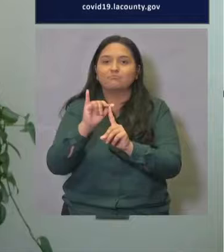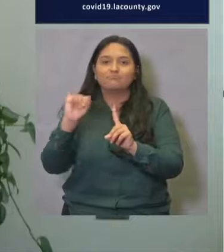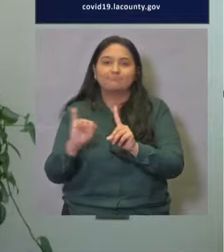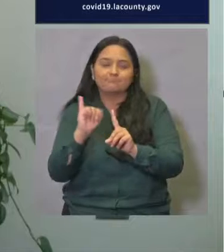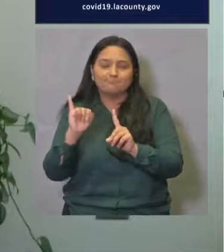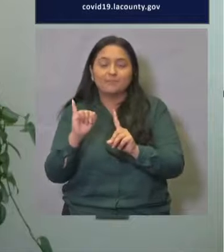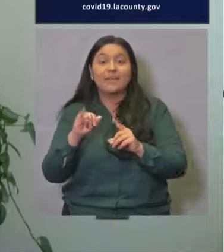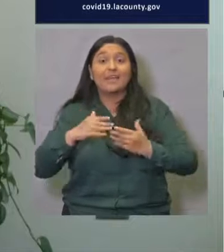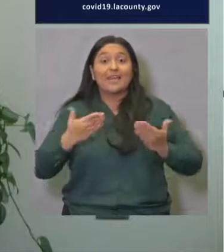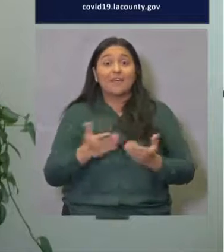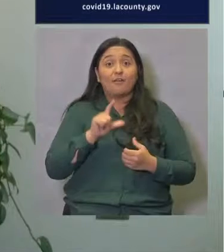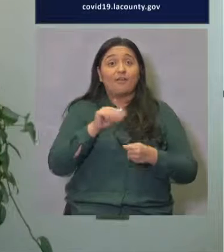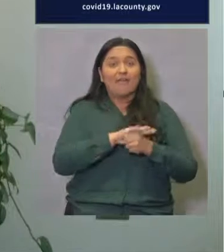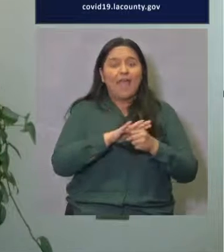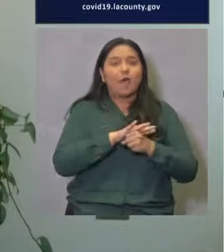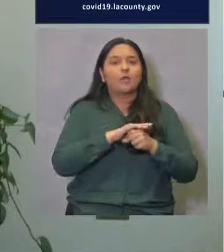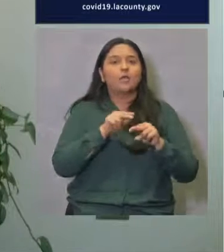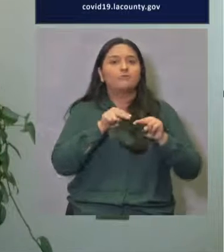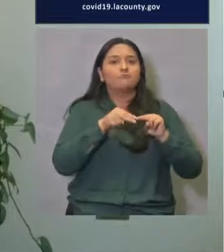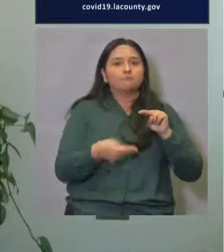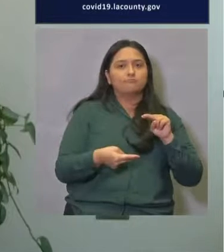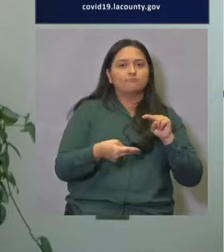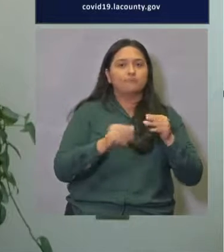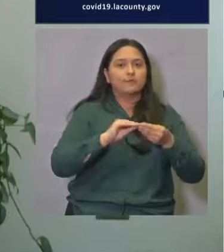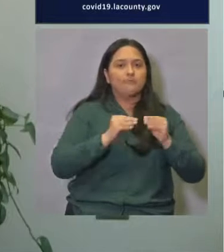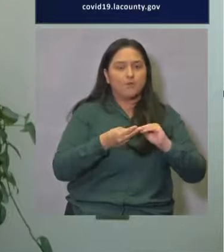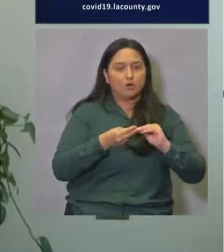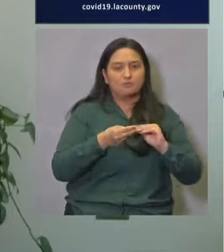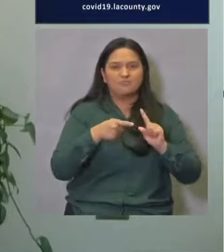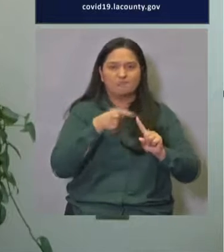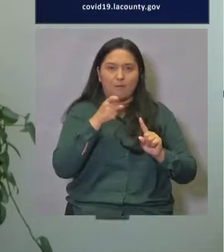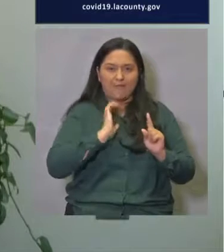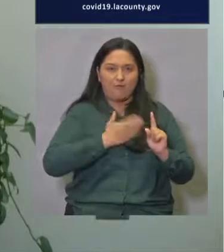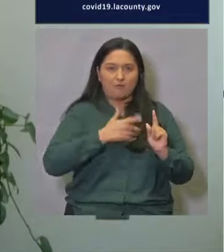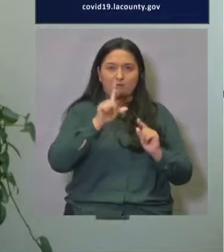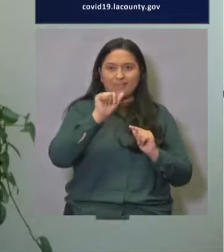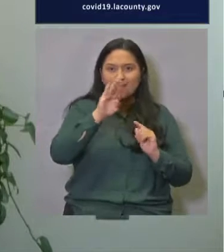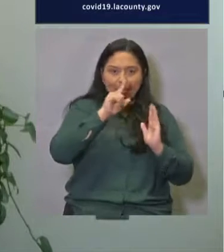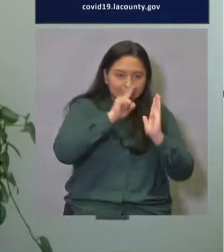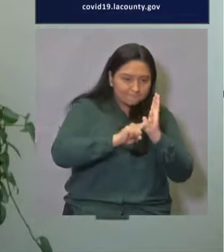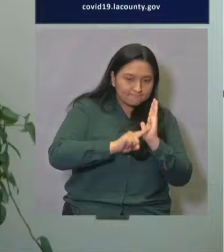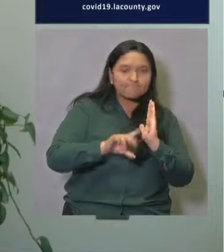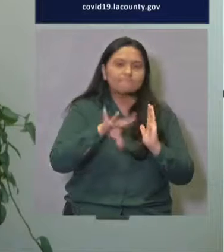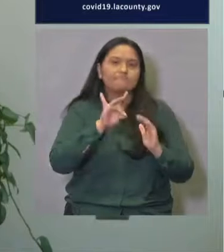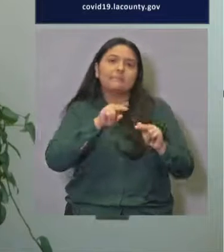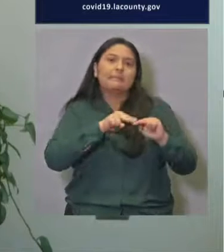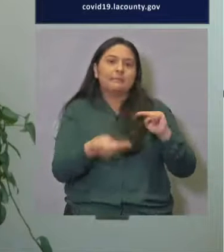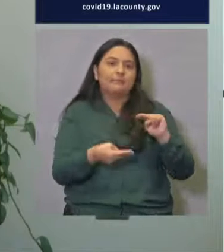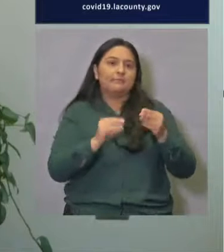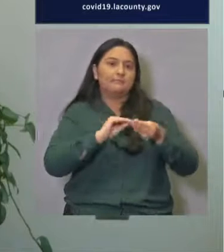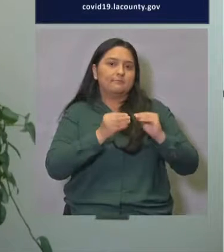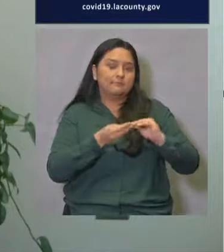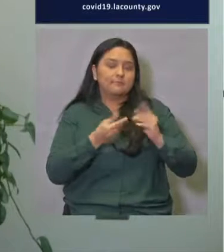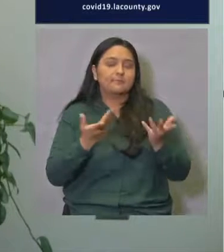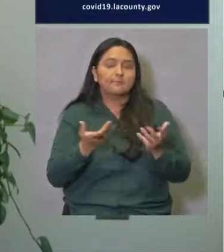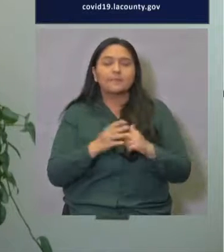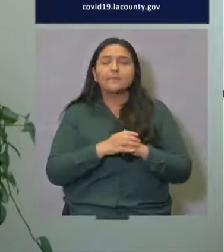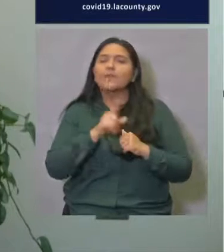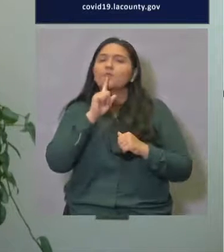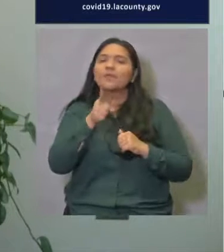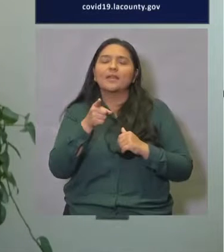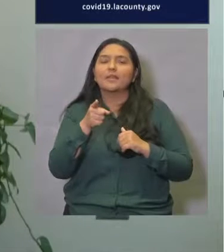numbers here from our lab reports. Again, we've never really had it account for much more than